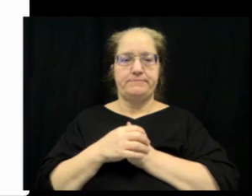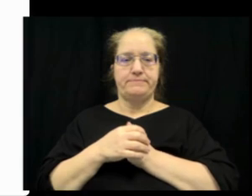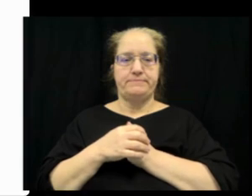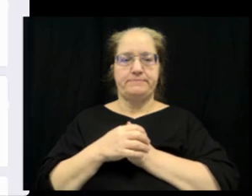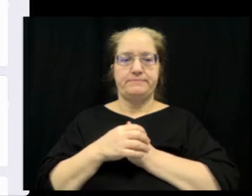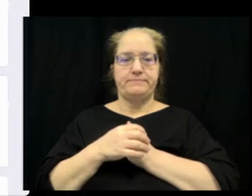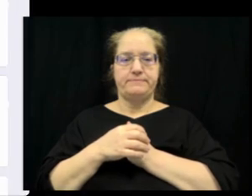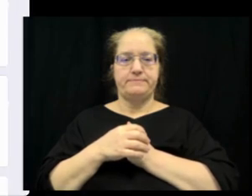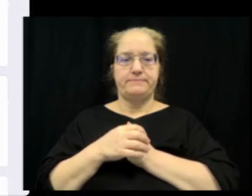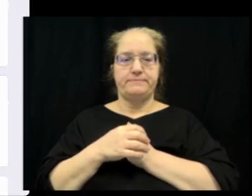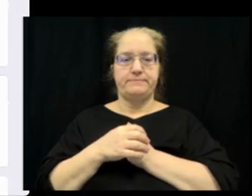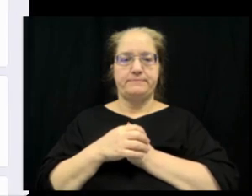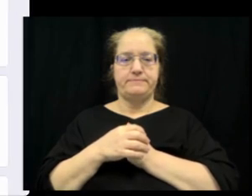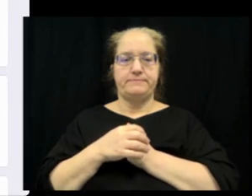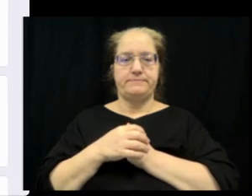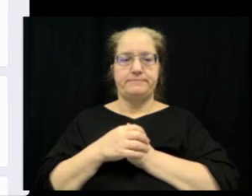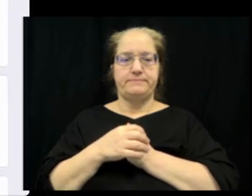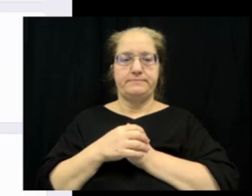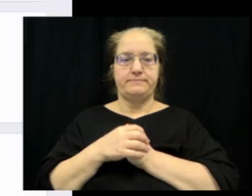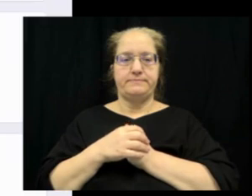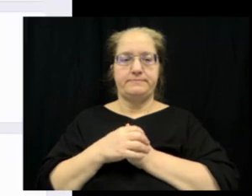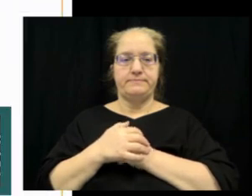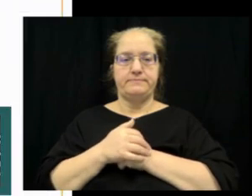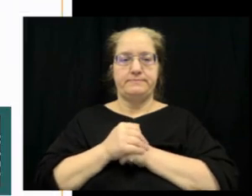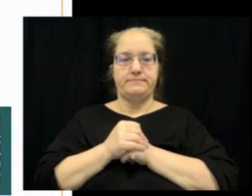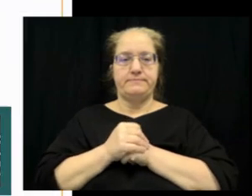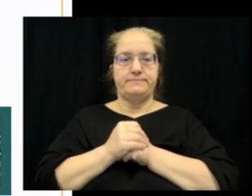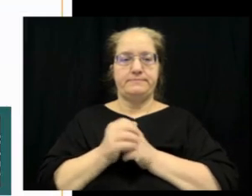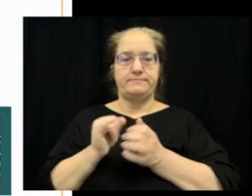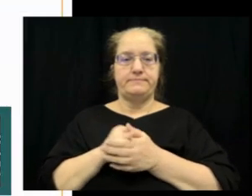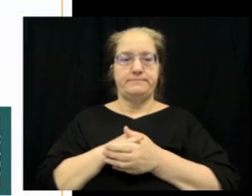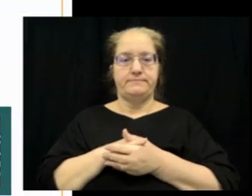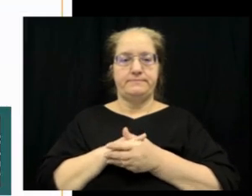Oh, I'm sorry, everybody. Just a second. You